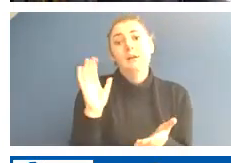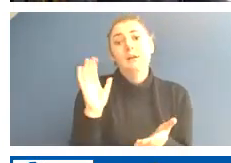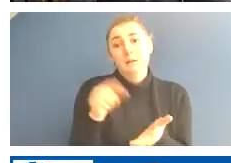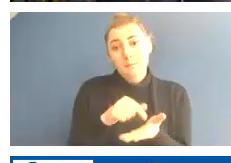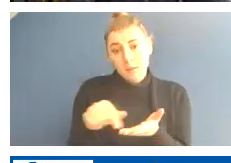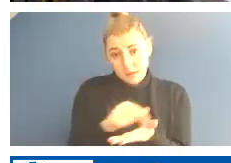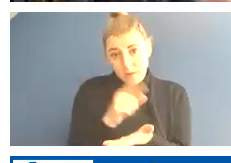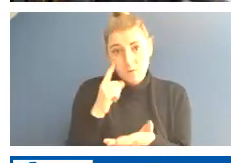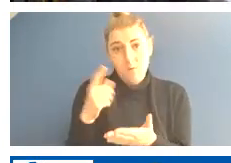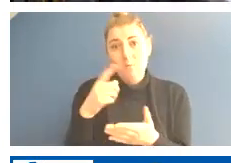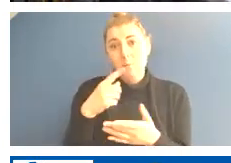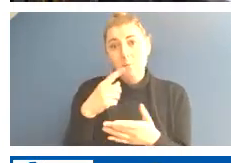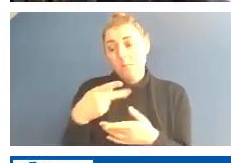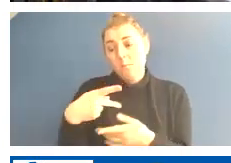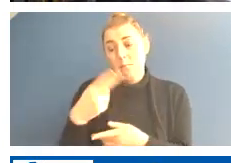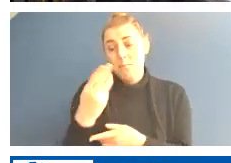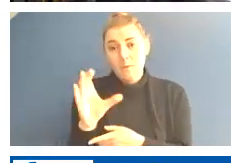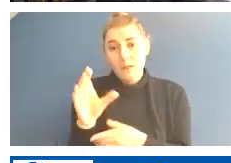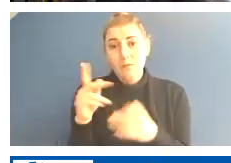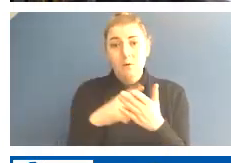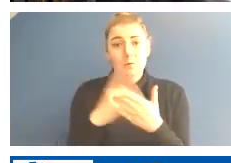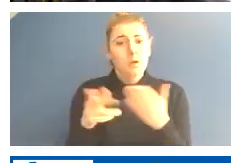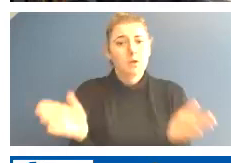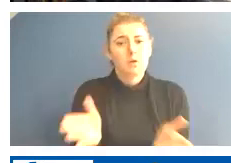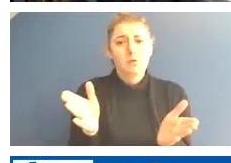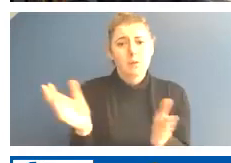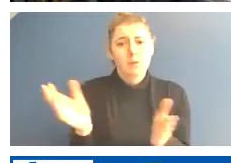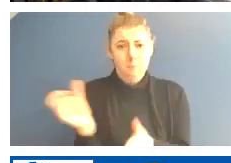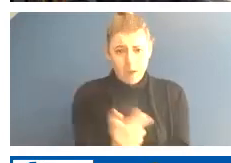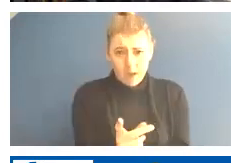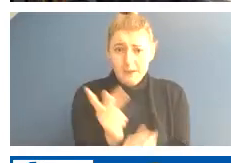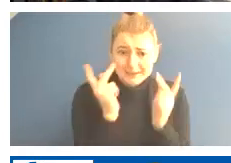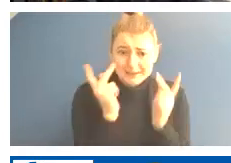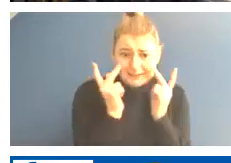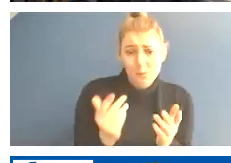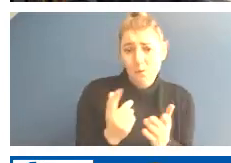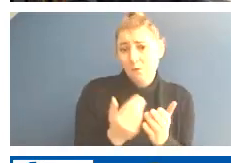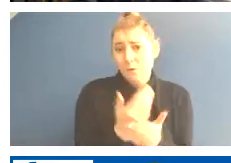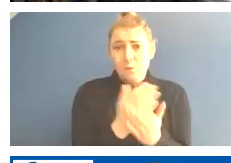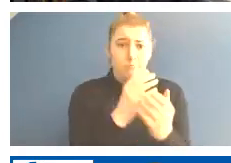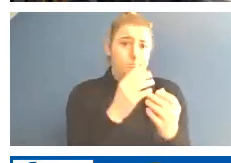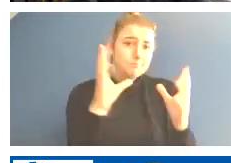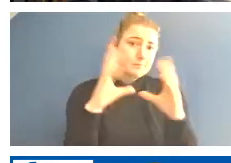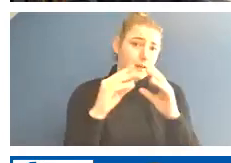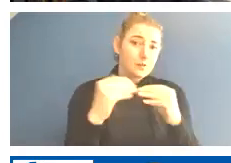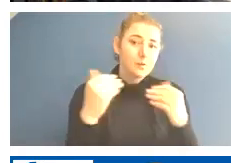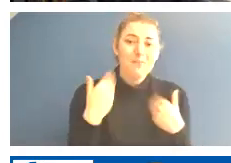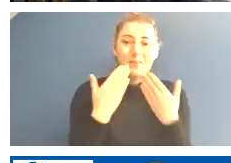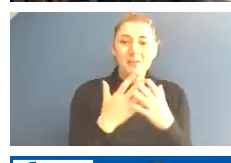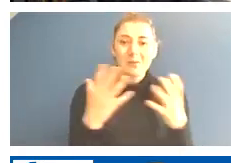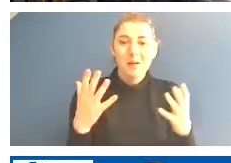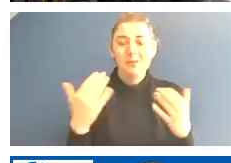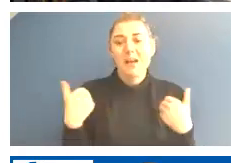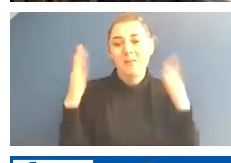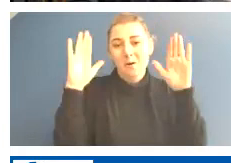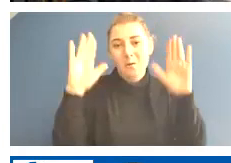encourage you to stop back and keep checking in to see what new things we've got we're able to offer. Thank you so much, everyone, and have a wonderful